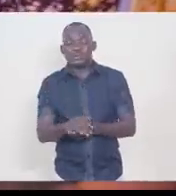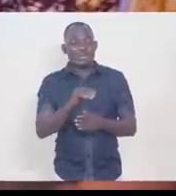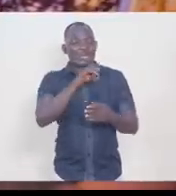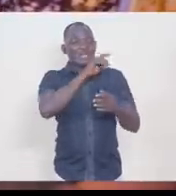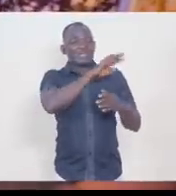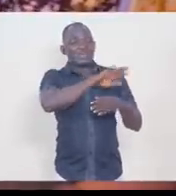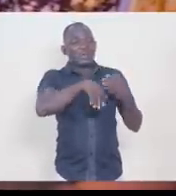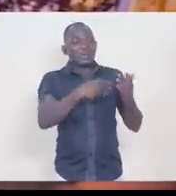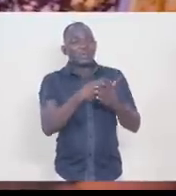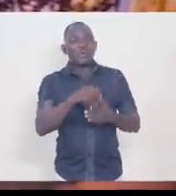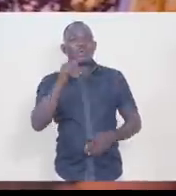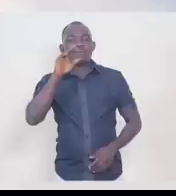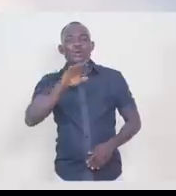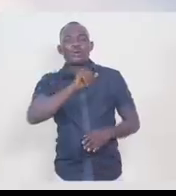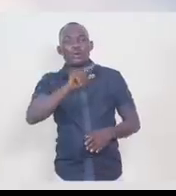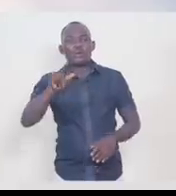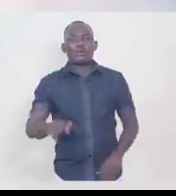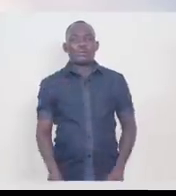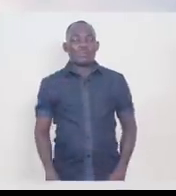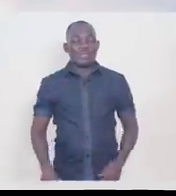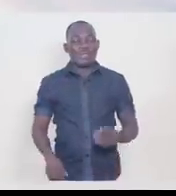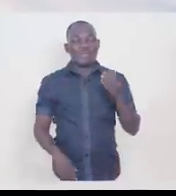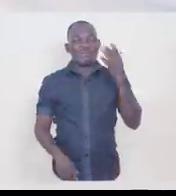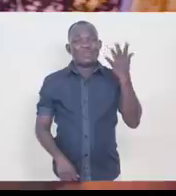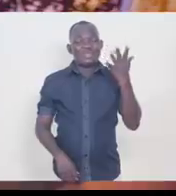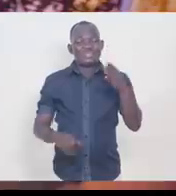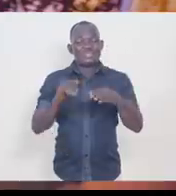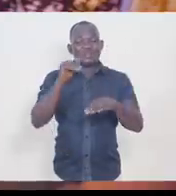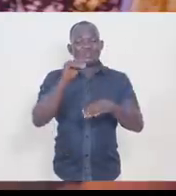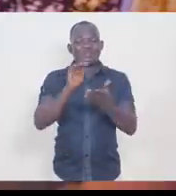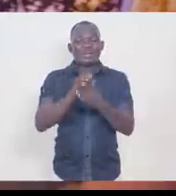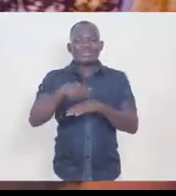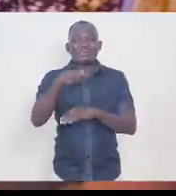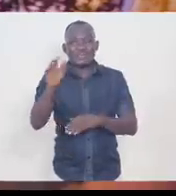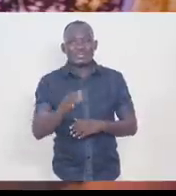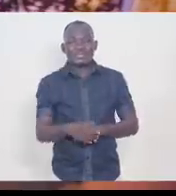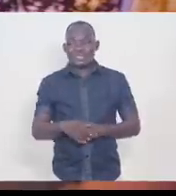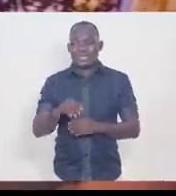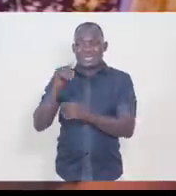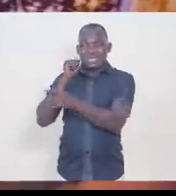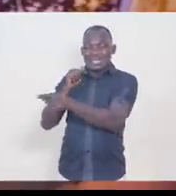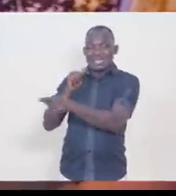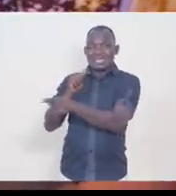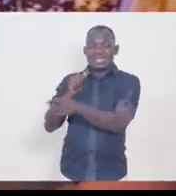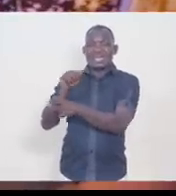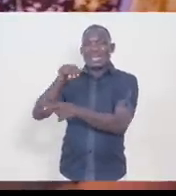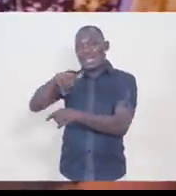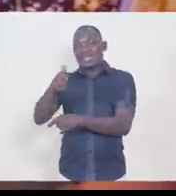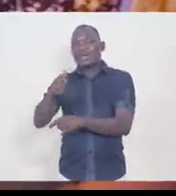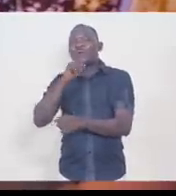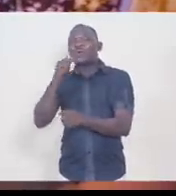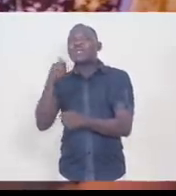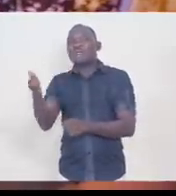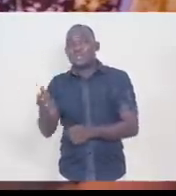children are female. 5 of whom you've married off, save Sarah and the last who's just 10 years old. Am I